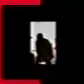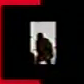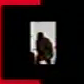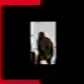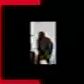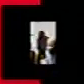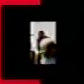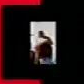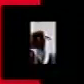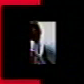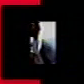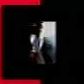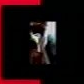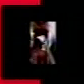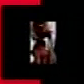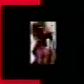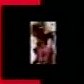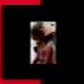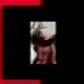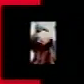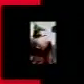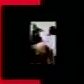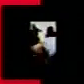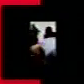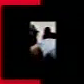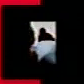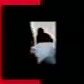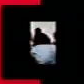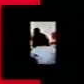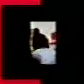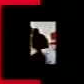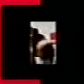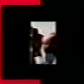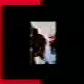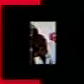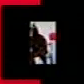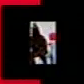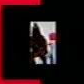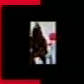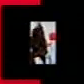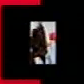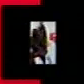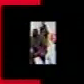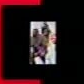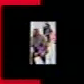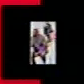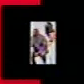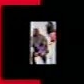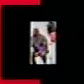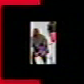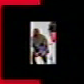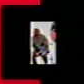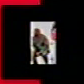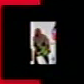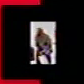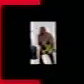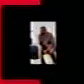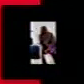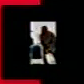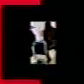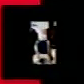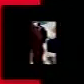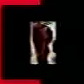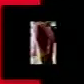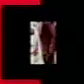I mention the name of Jesus in prayer tonight, heaven stands at attention. And all those